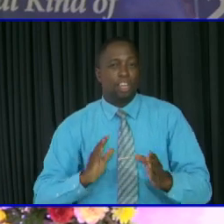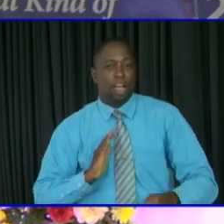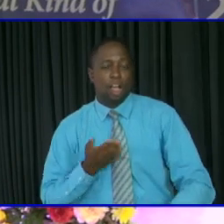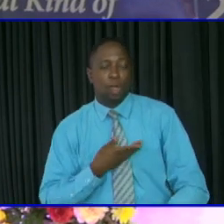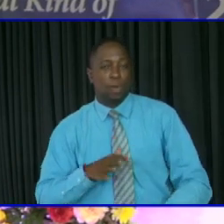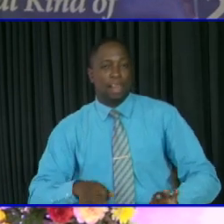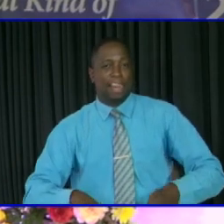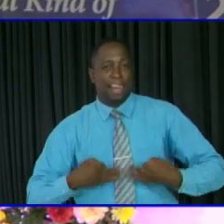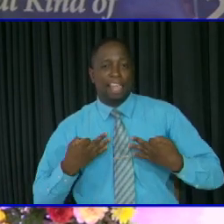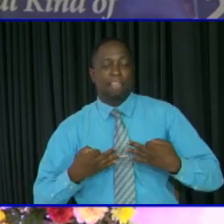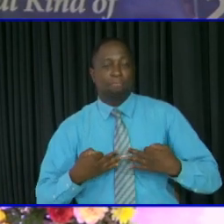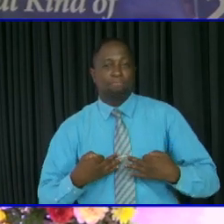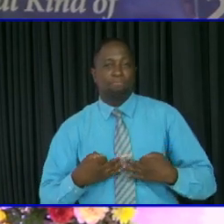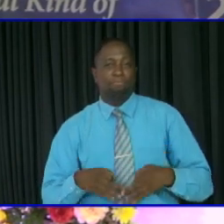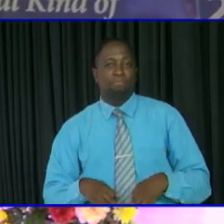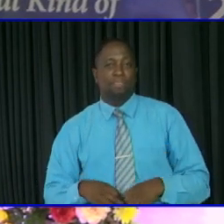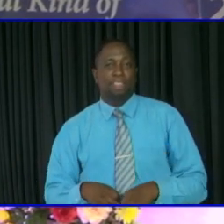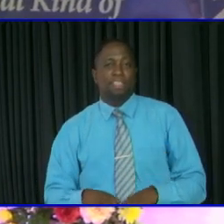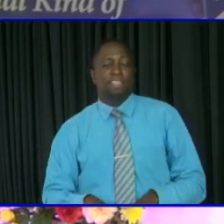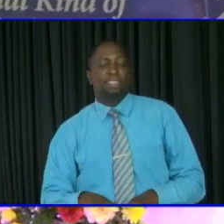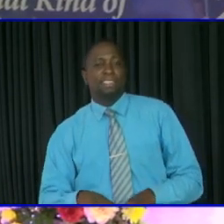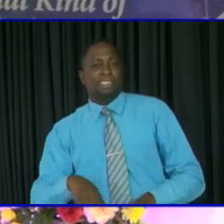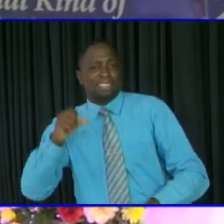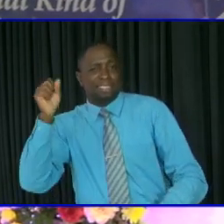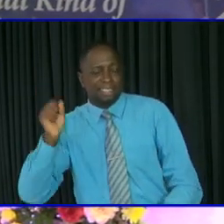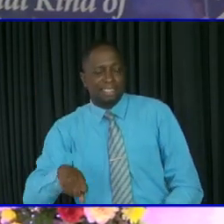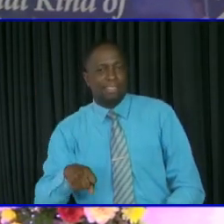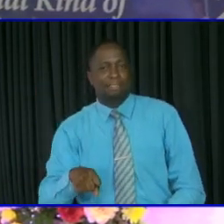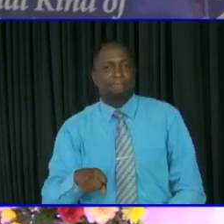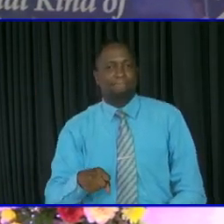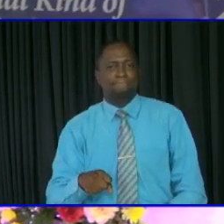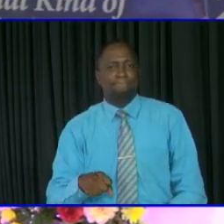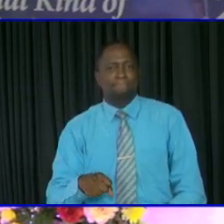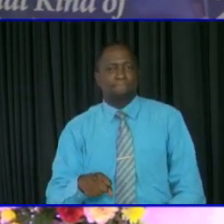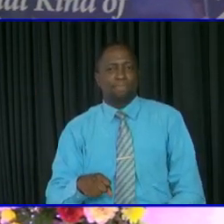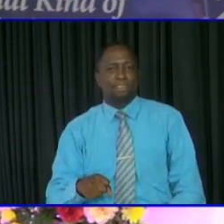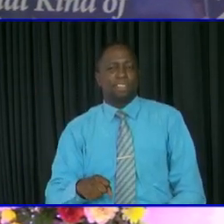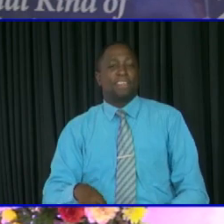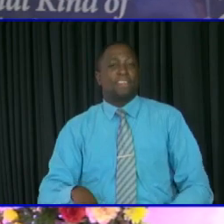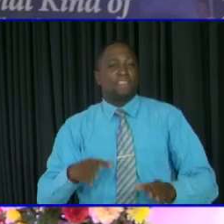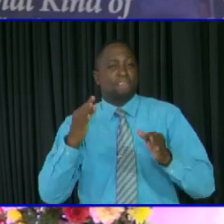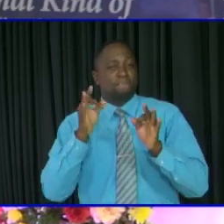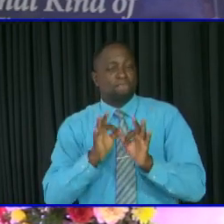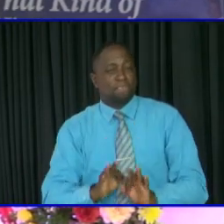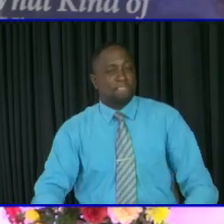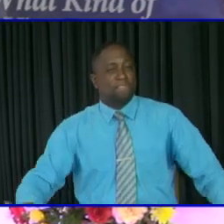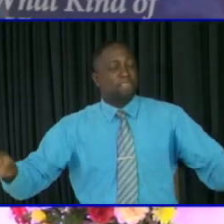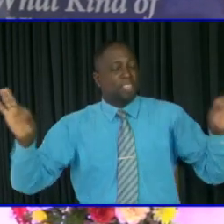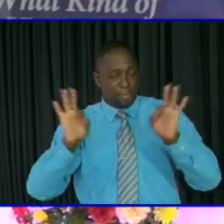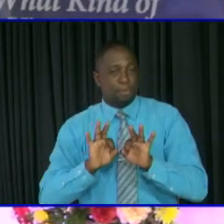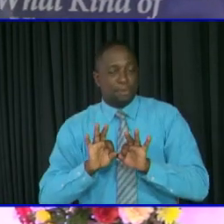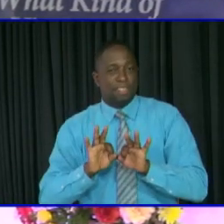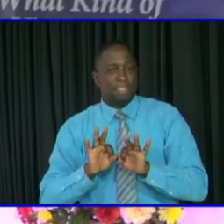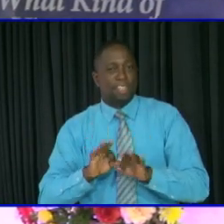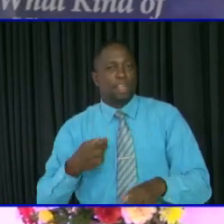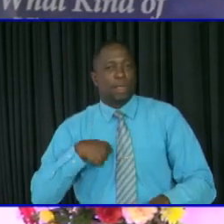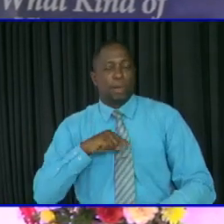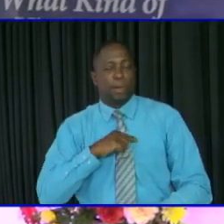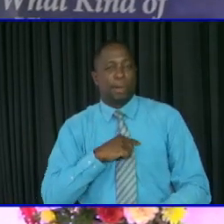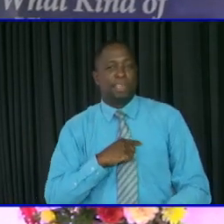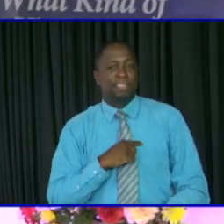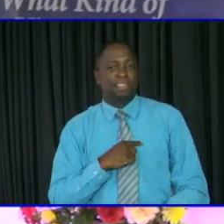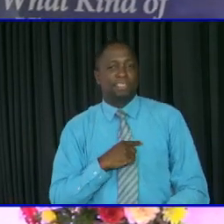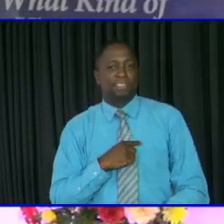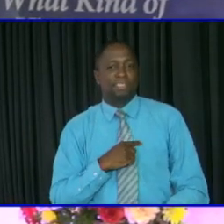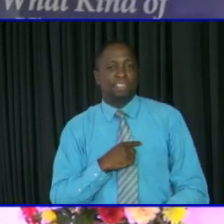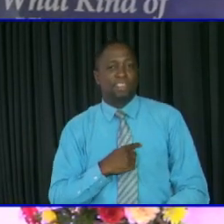for the second coming of Jesus. Yes, my friend, it is so critically important that we must stand